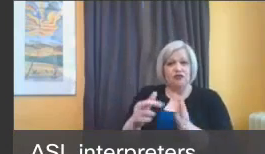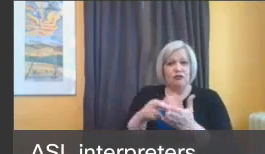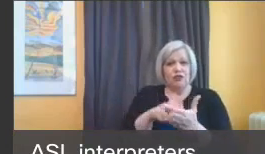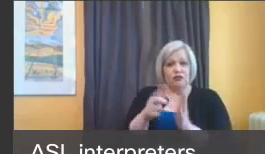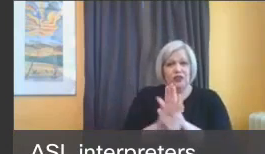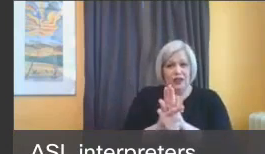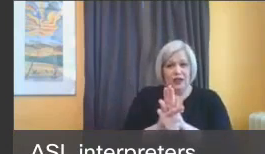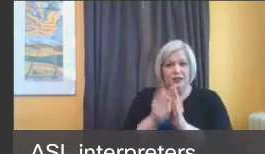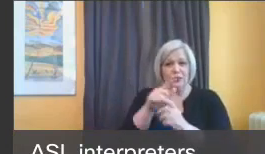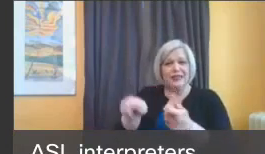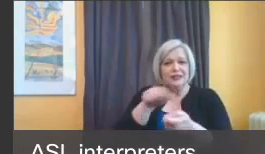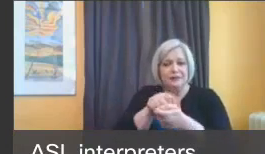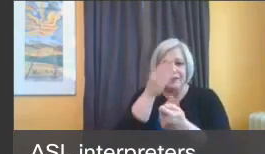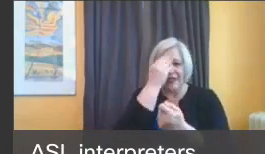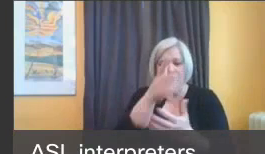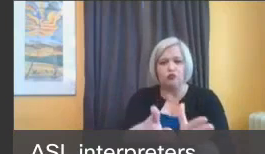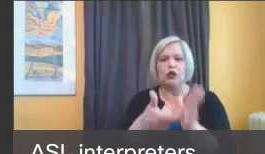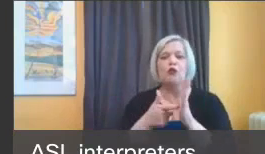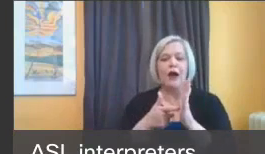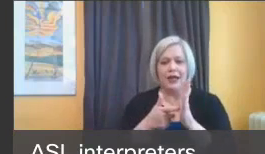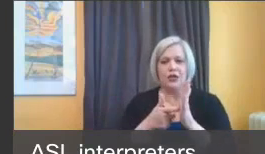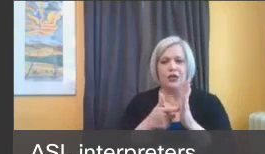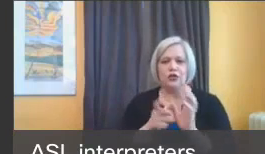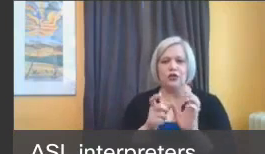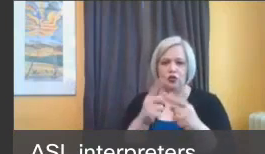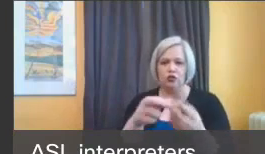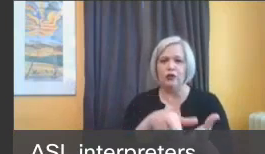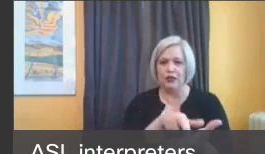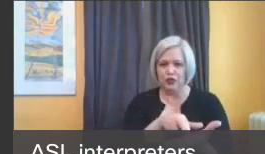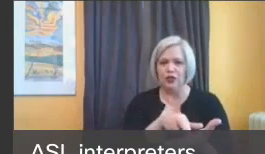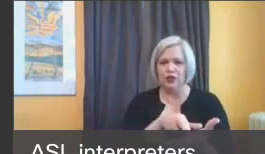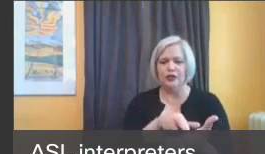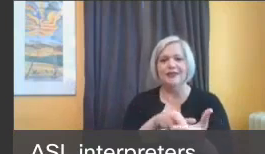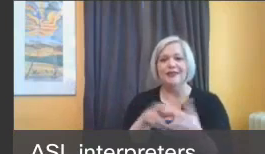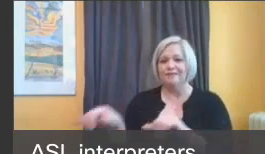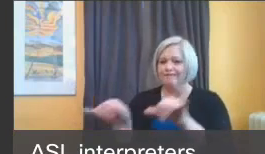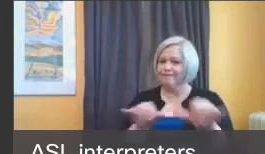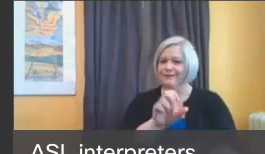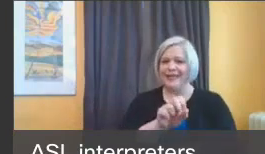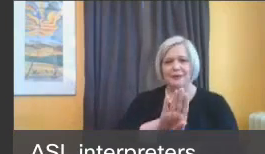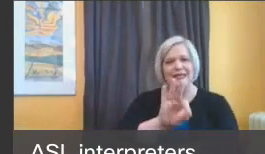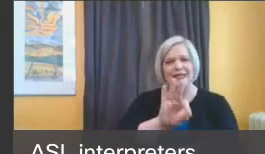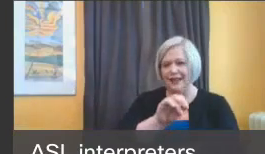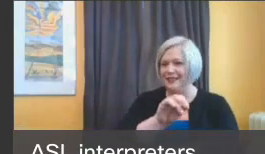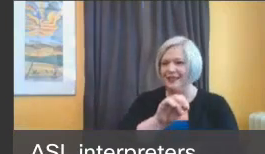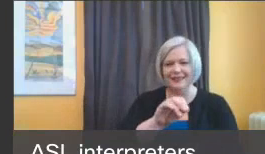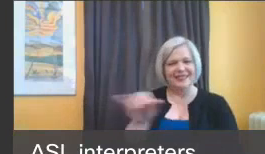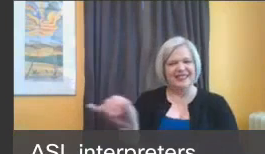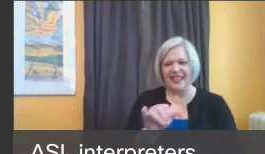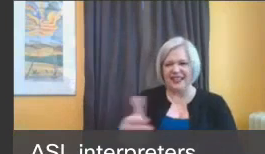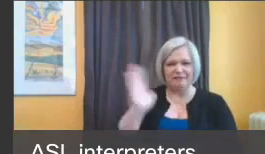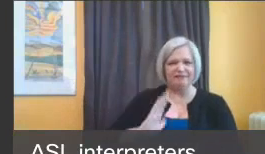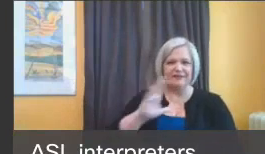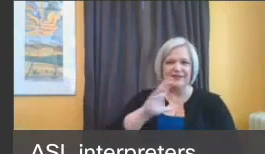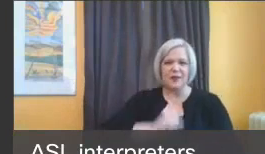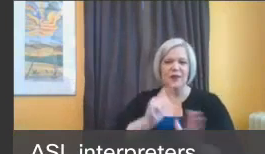the specificity of the information required of the registrant. And in this way, SB 90 is no different from its predecessors. The hope